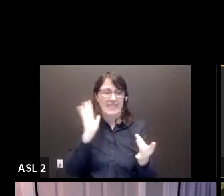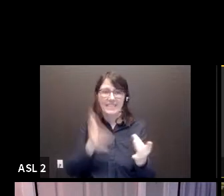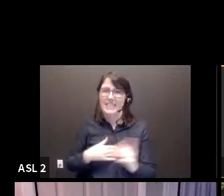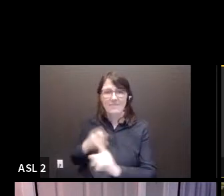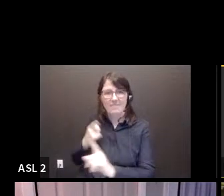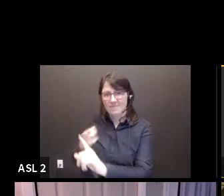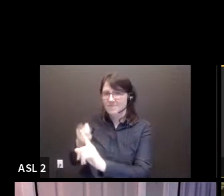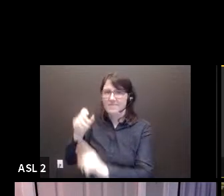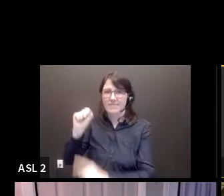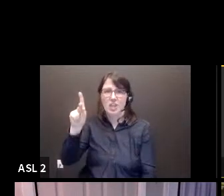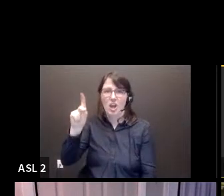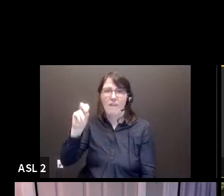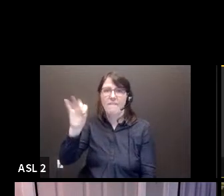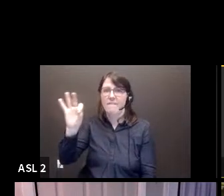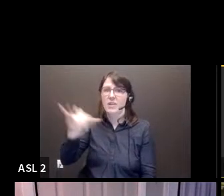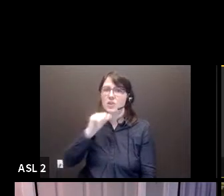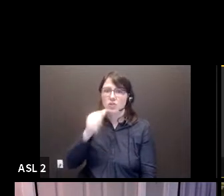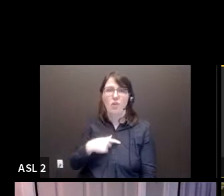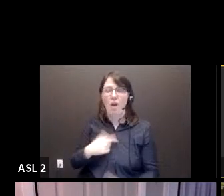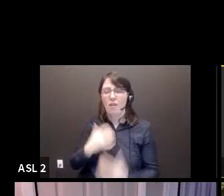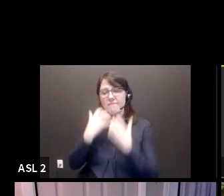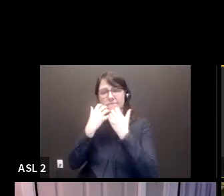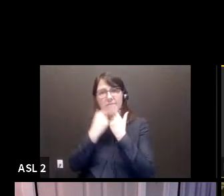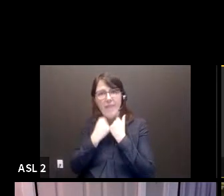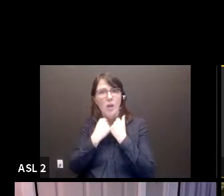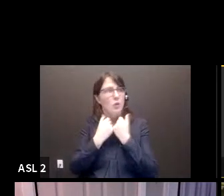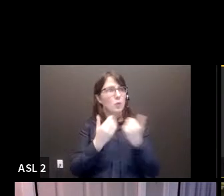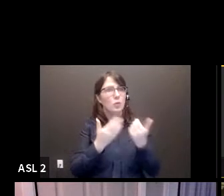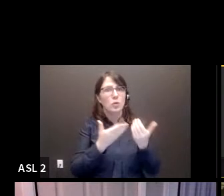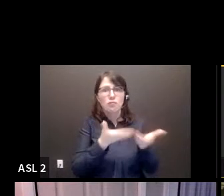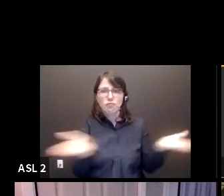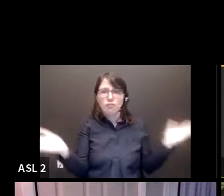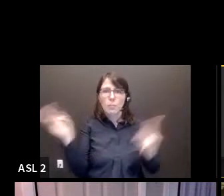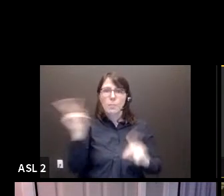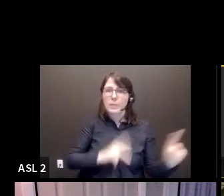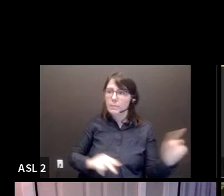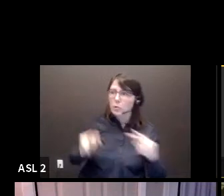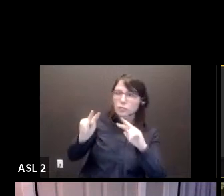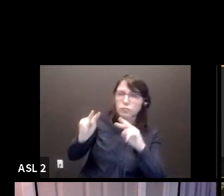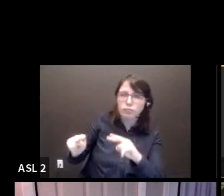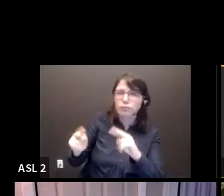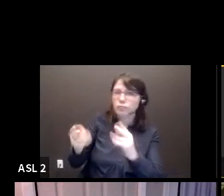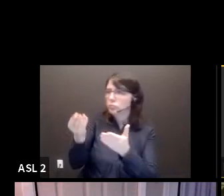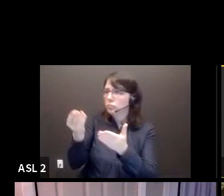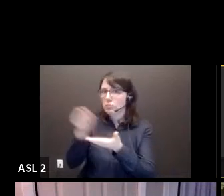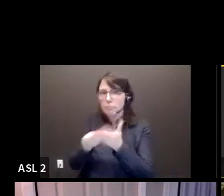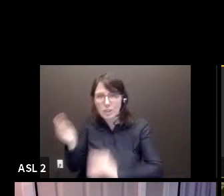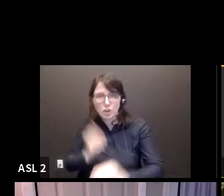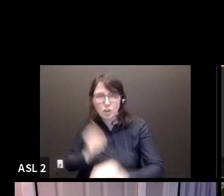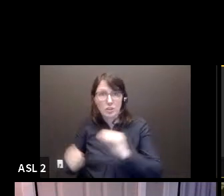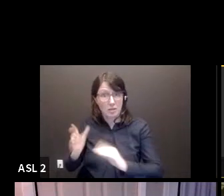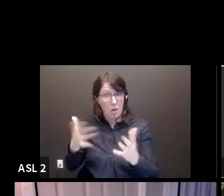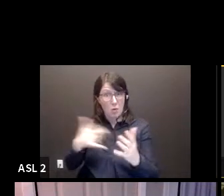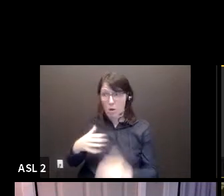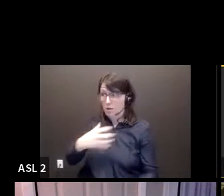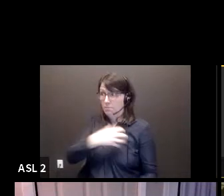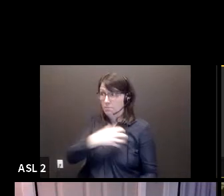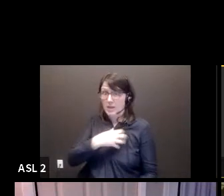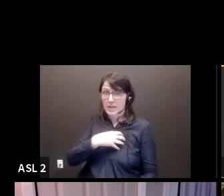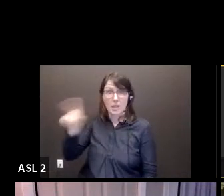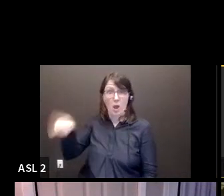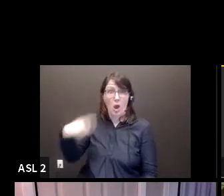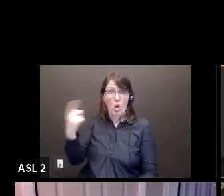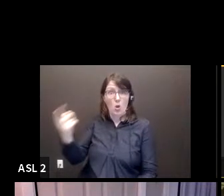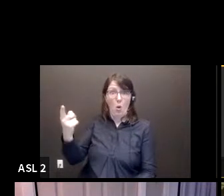service is he advocating for absolutely no oversight to police a completely rogue department that consumes 10 of the city